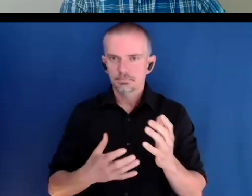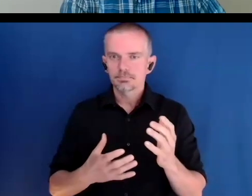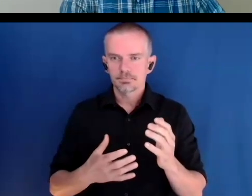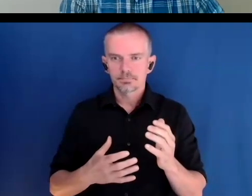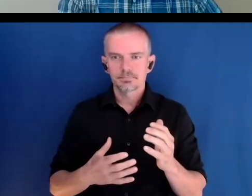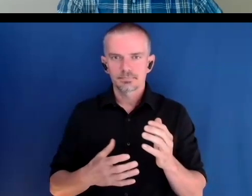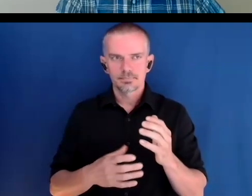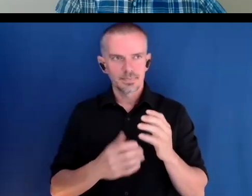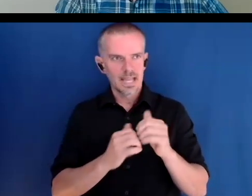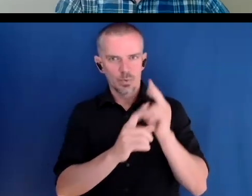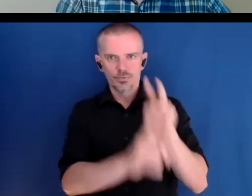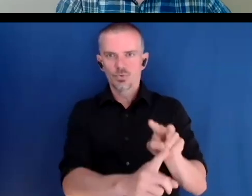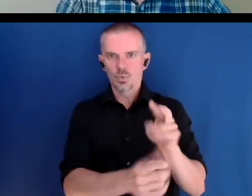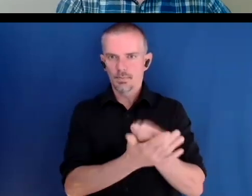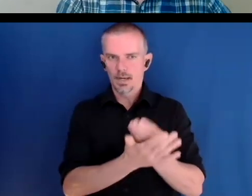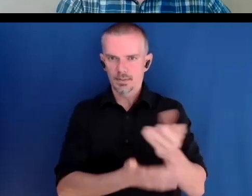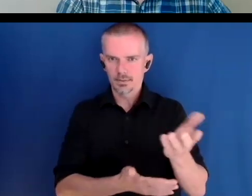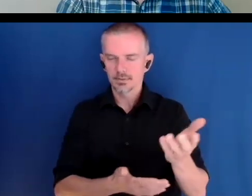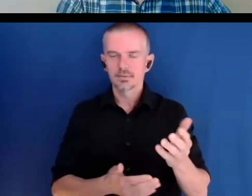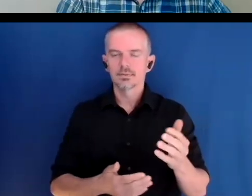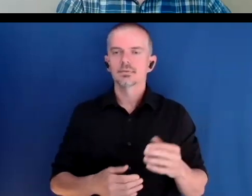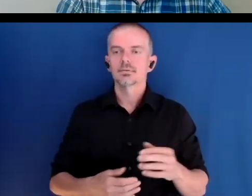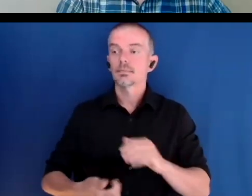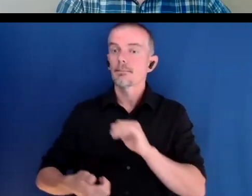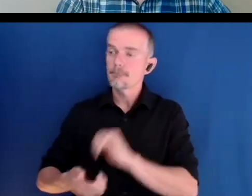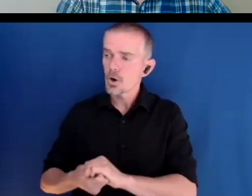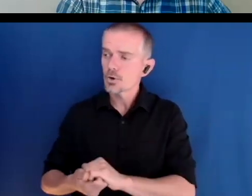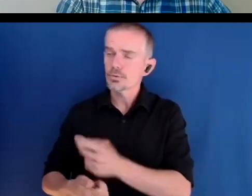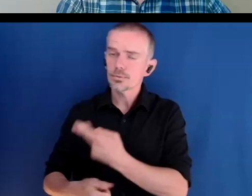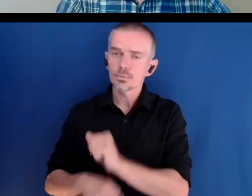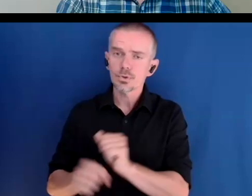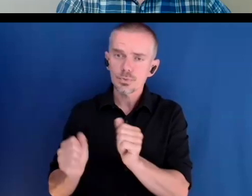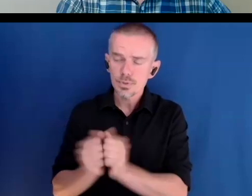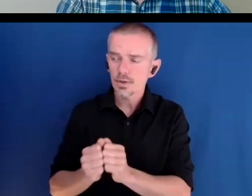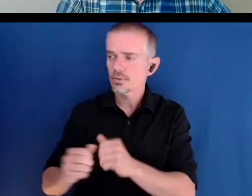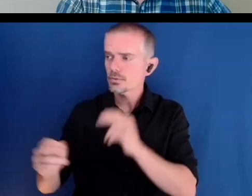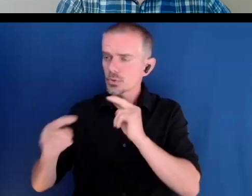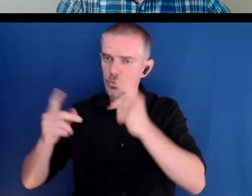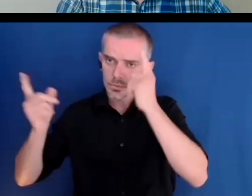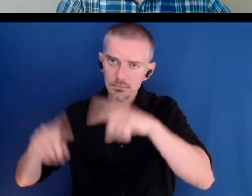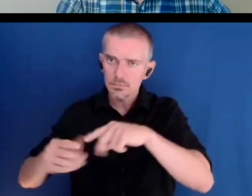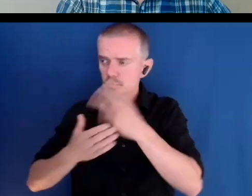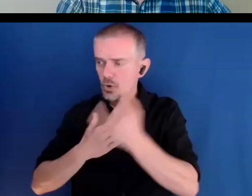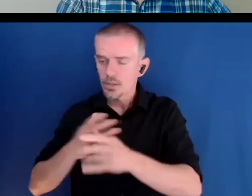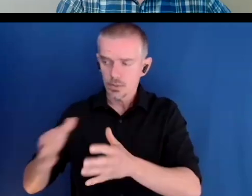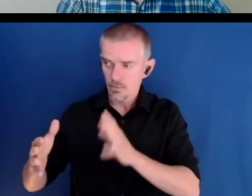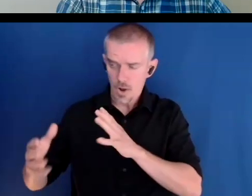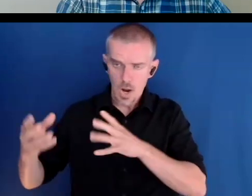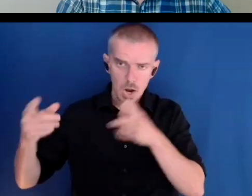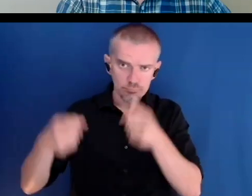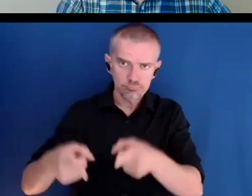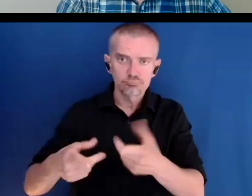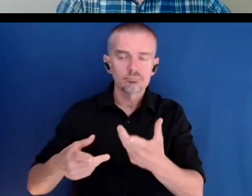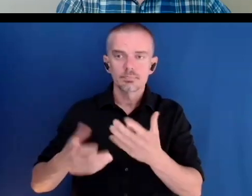towards the money, right? You're not sort of working with a partner on the forest to sort of negotiate a project per se. You might have a